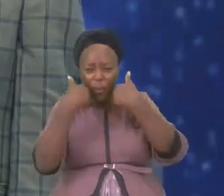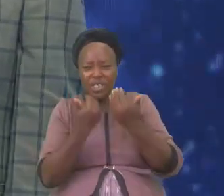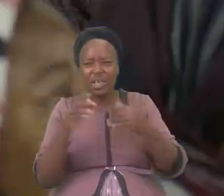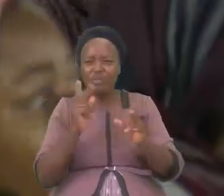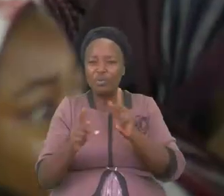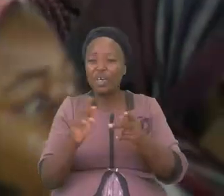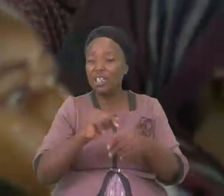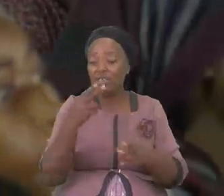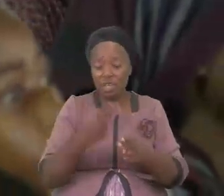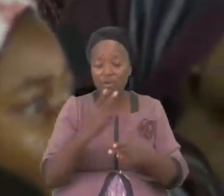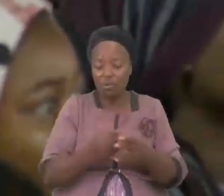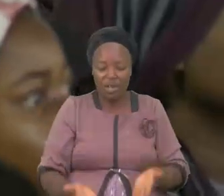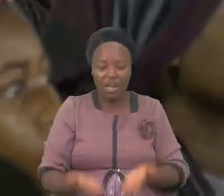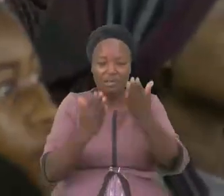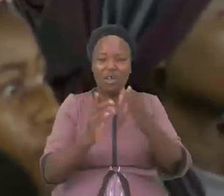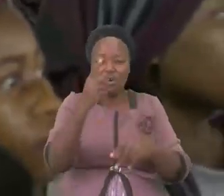of life.